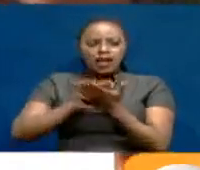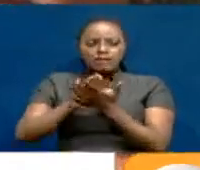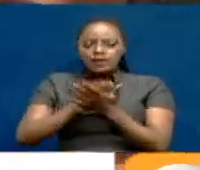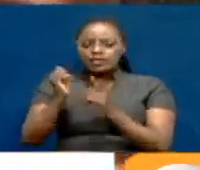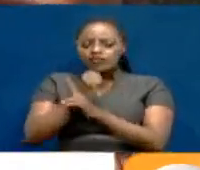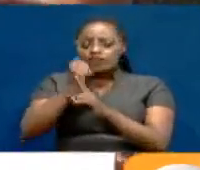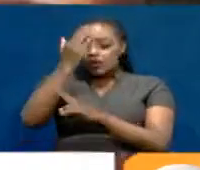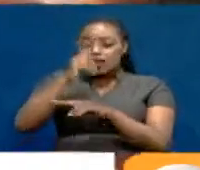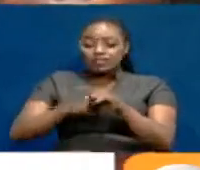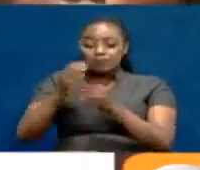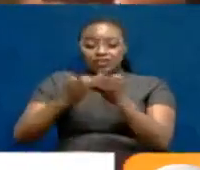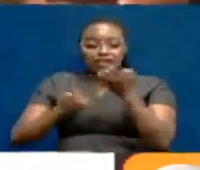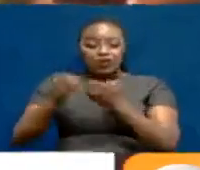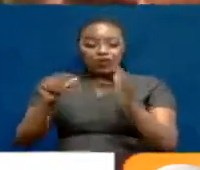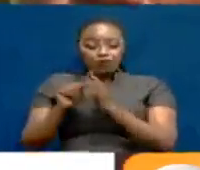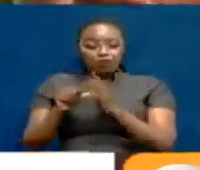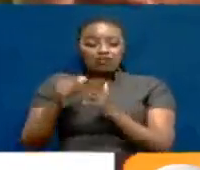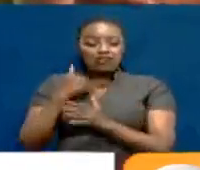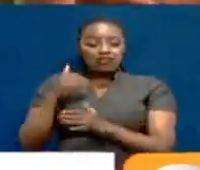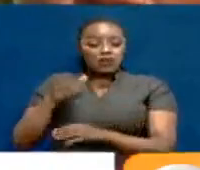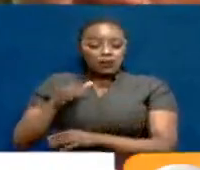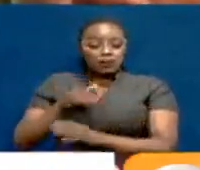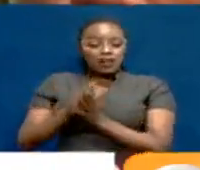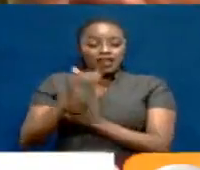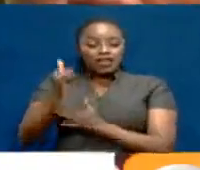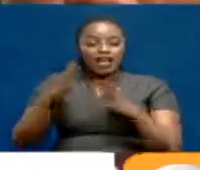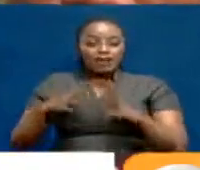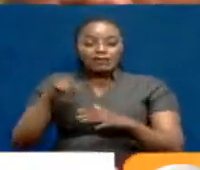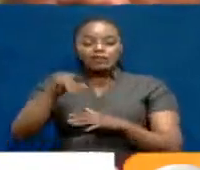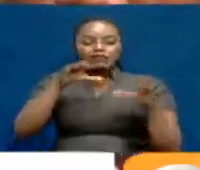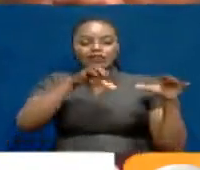understand that when the economic crisis happens, women and young people are the one who suffers the most.